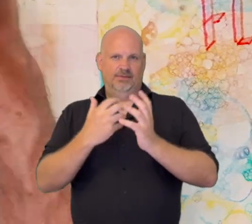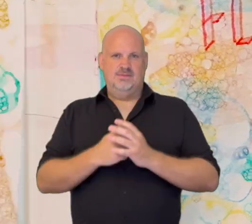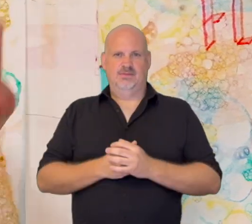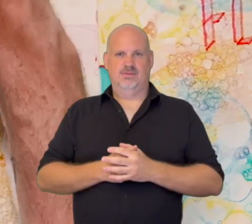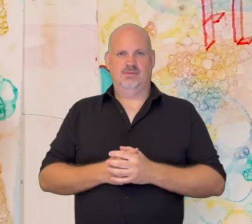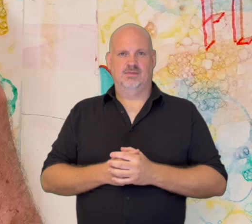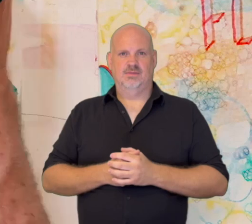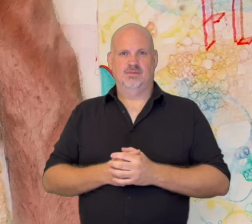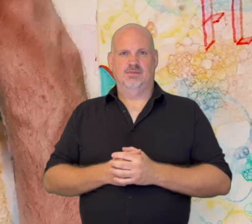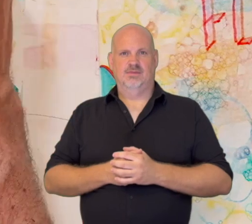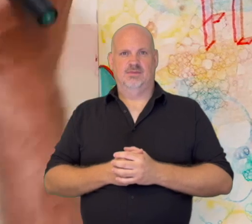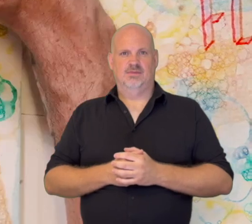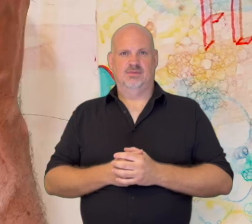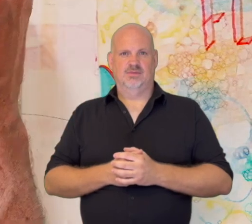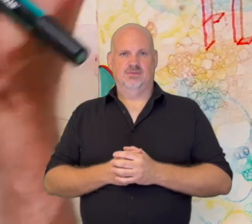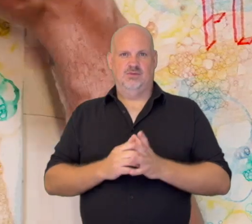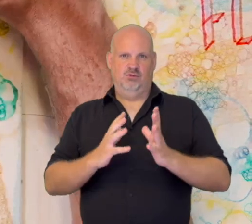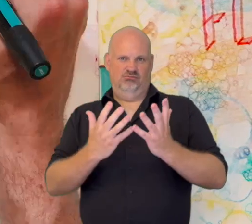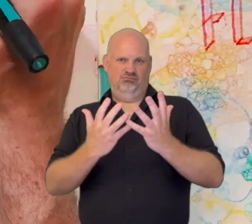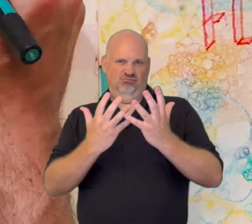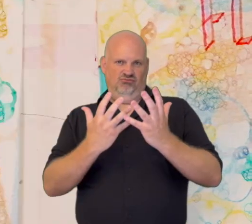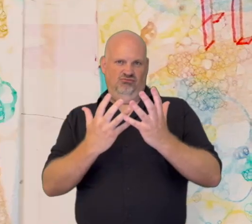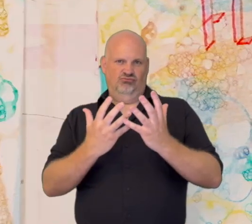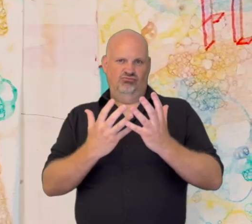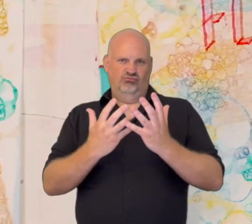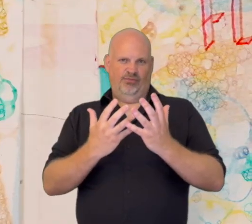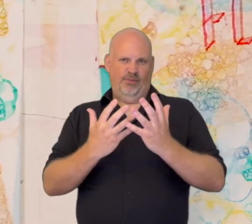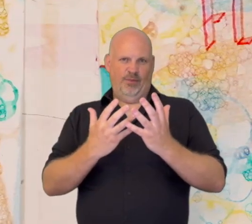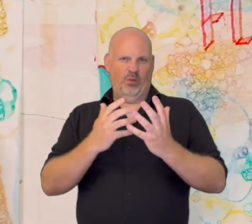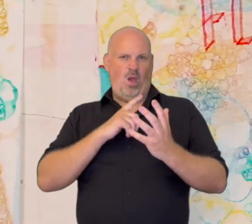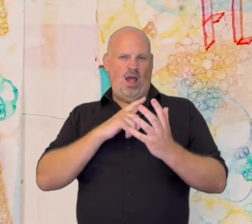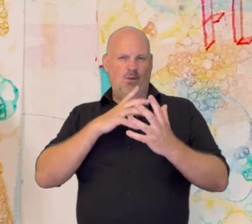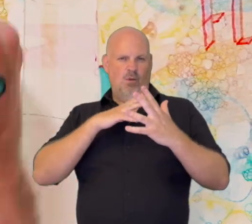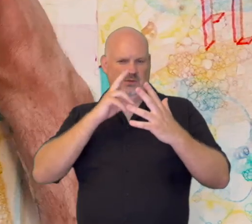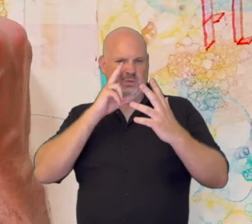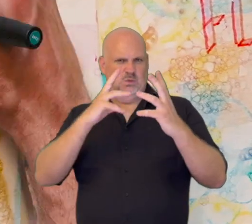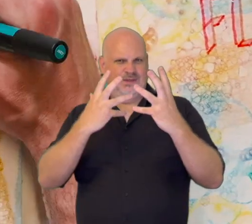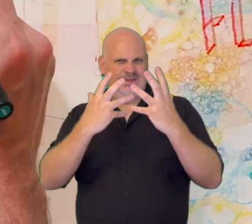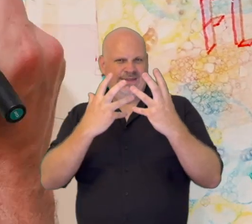just up close to it this time round, just to give it a bit more depth.